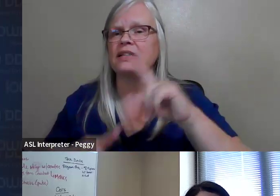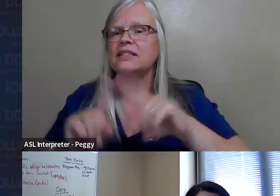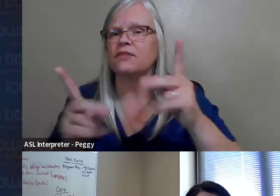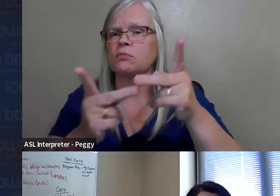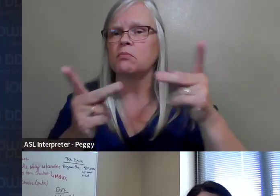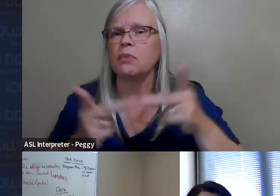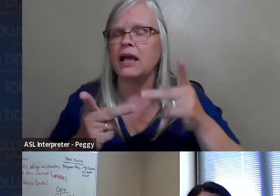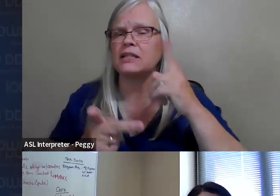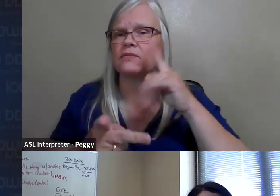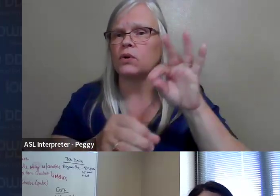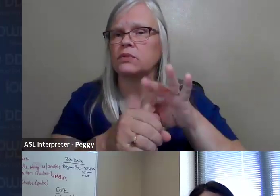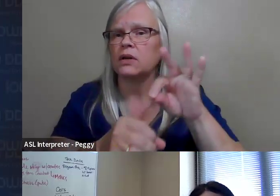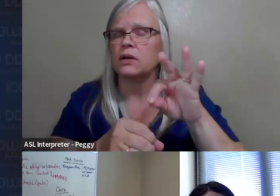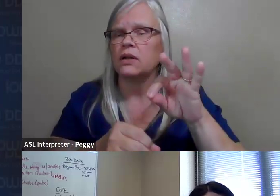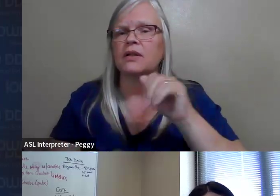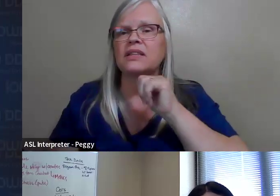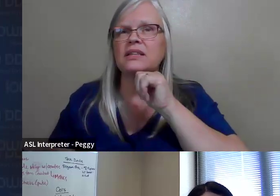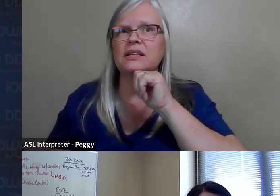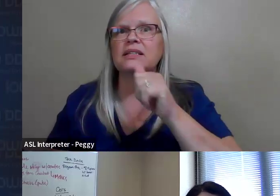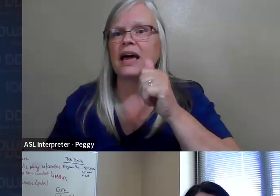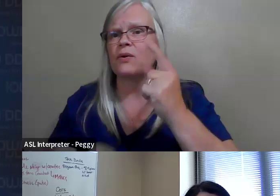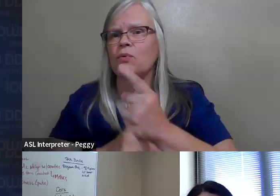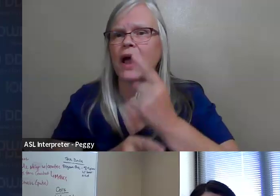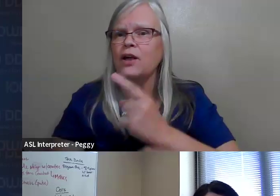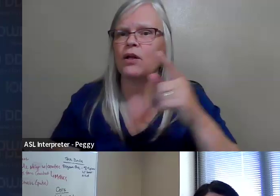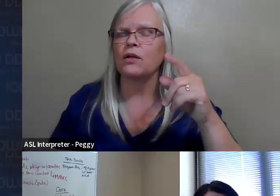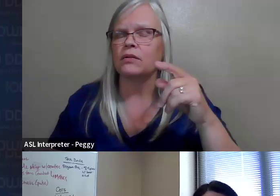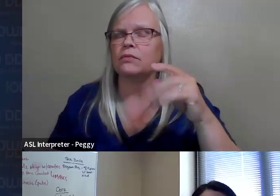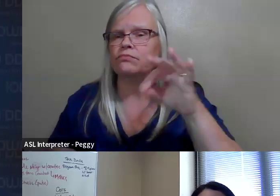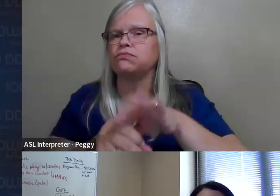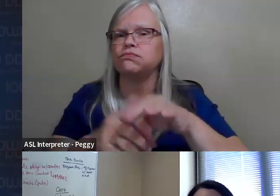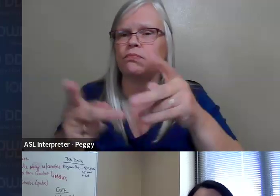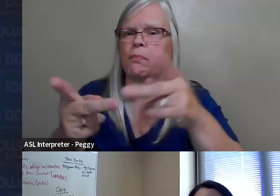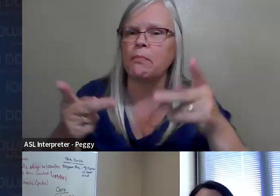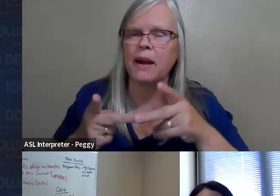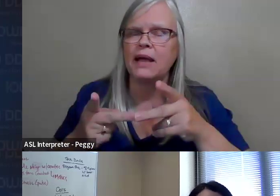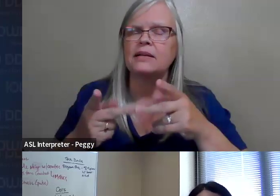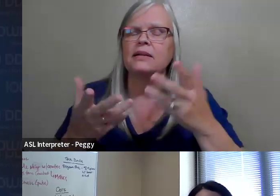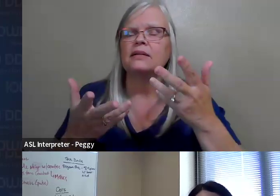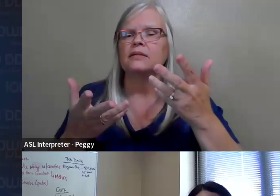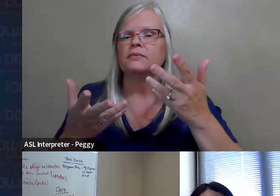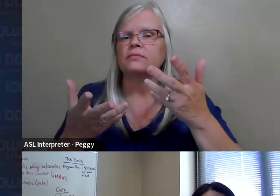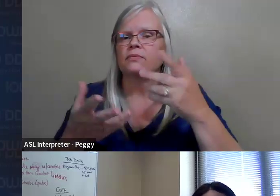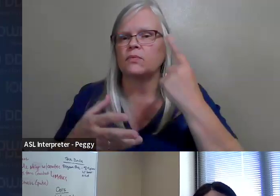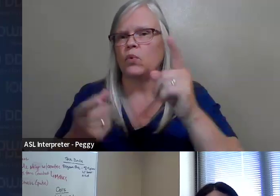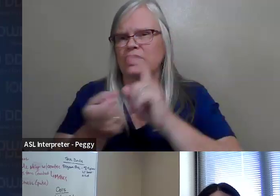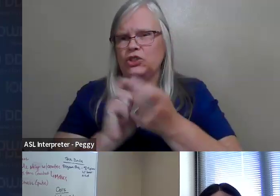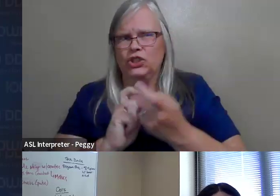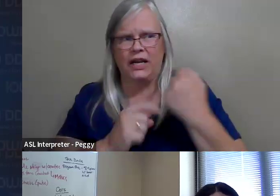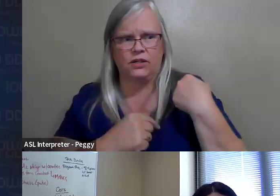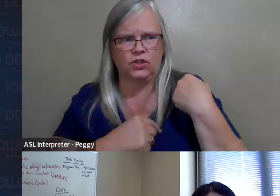location that's not a regular polling place or not at the auditor's office, there was a change within the